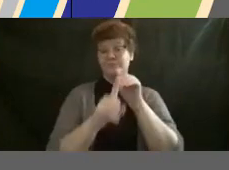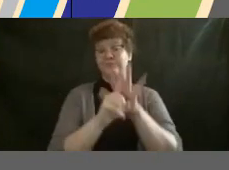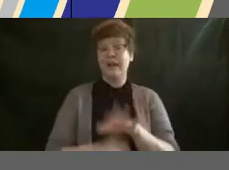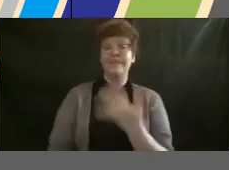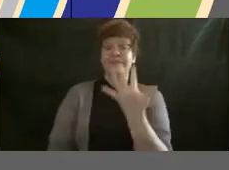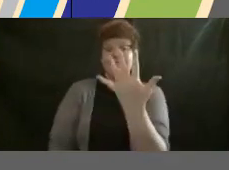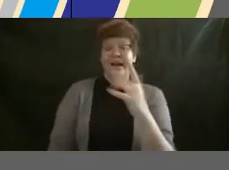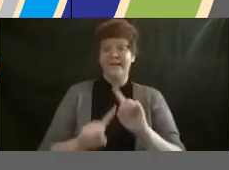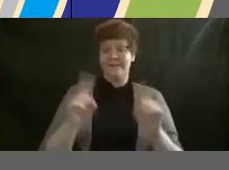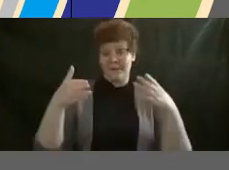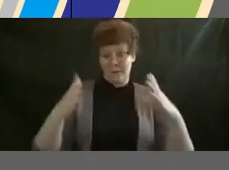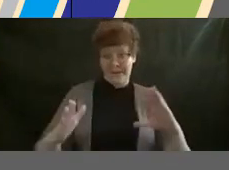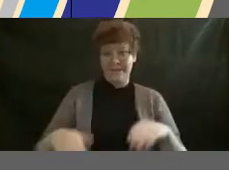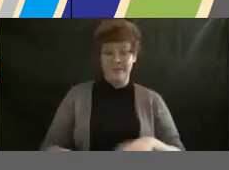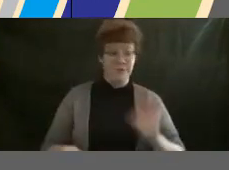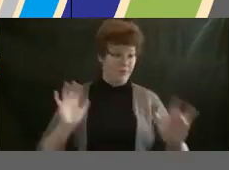color, and there are more.